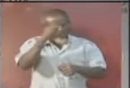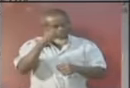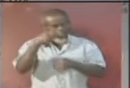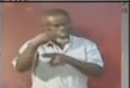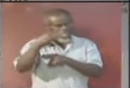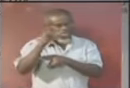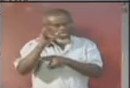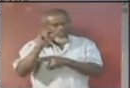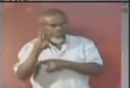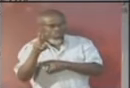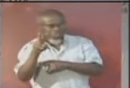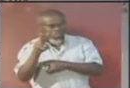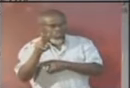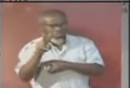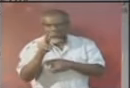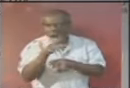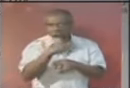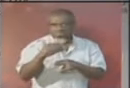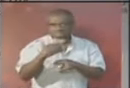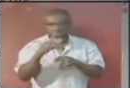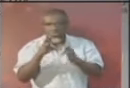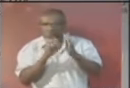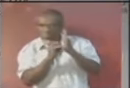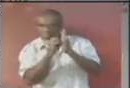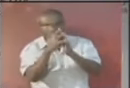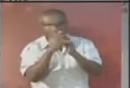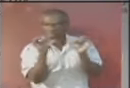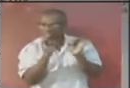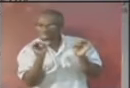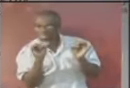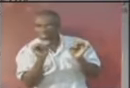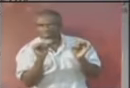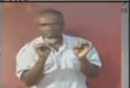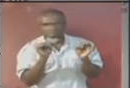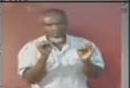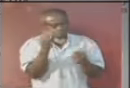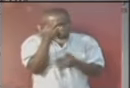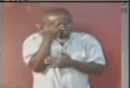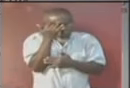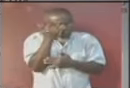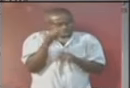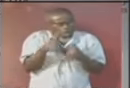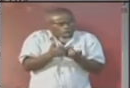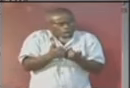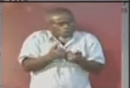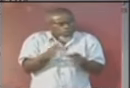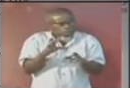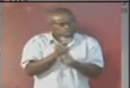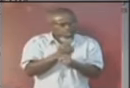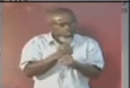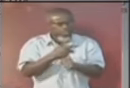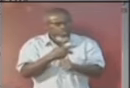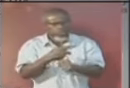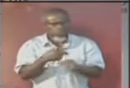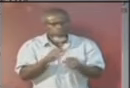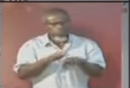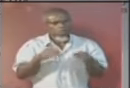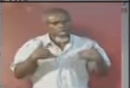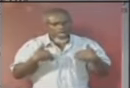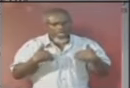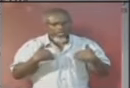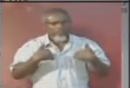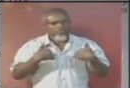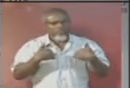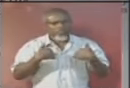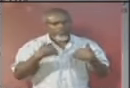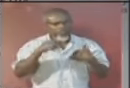of cancers. Can you say exactly why it is that we haven't had vaccines for those illnesses